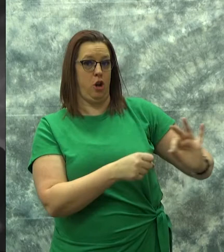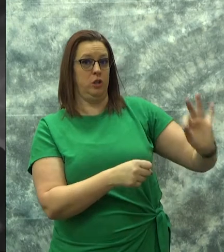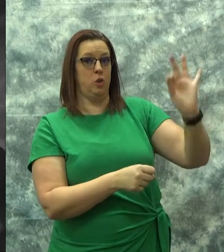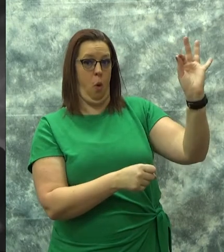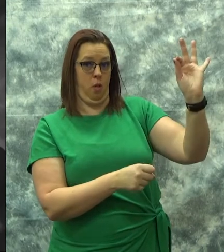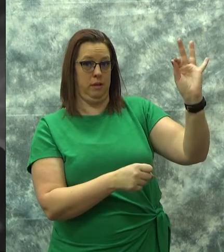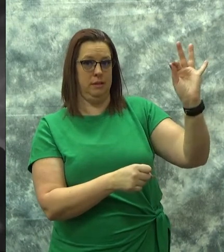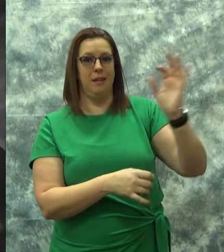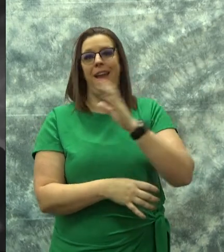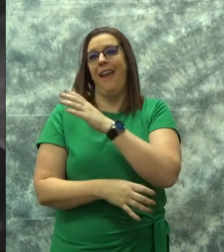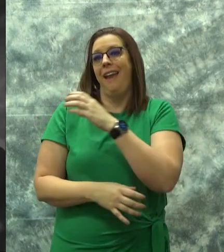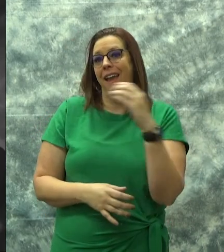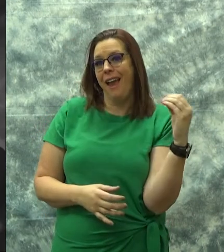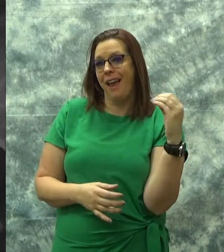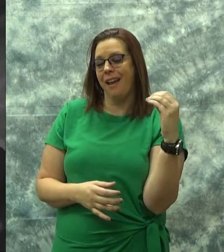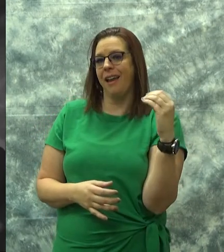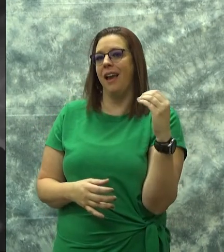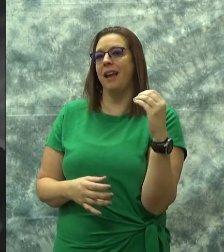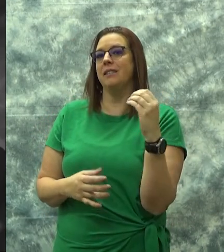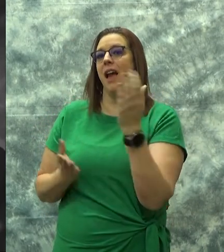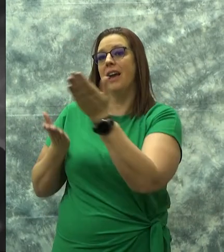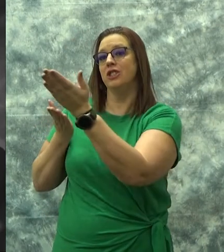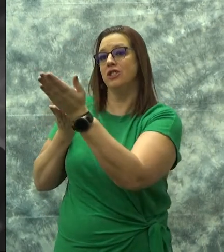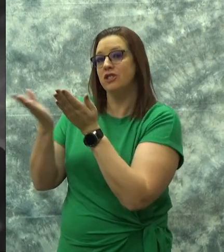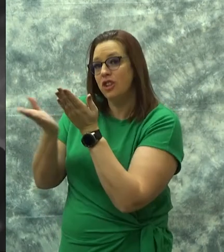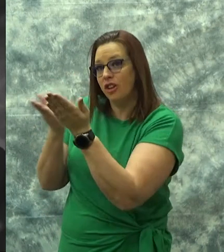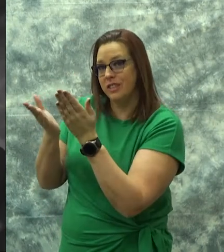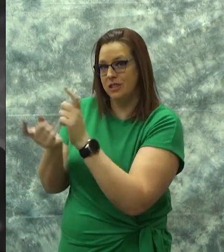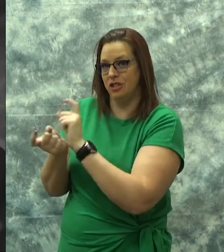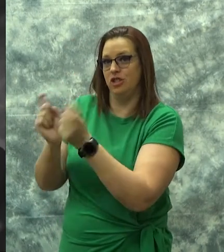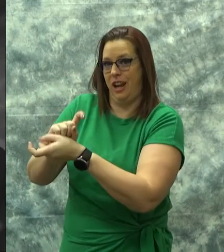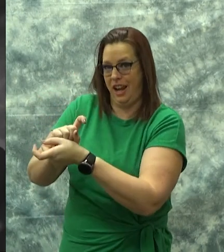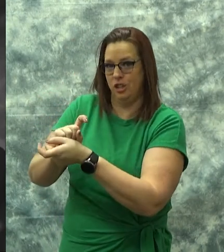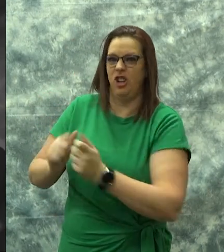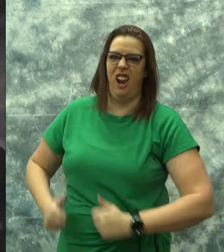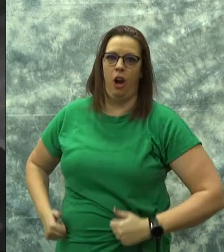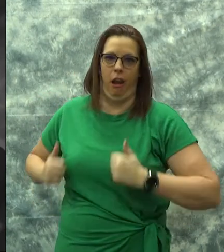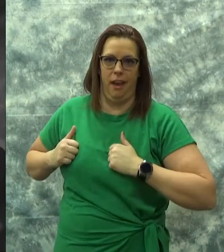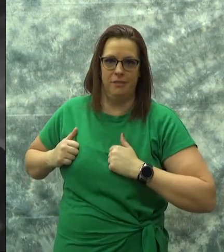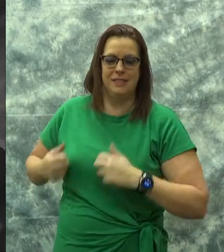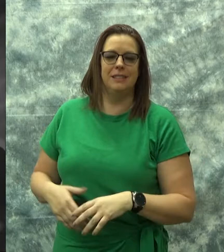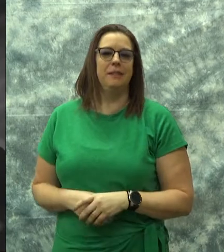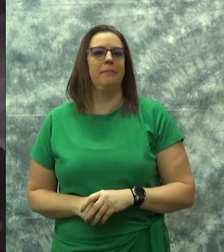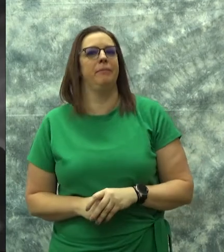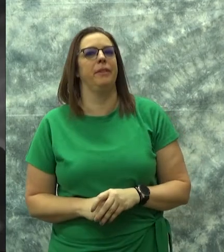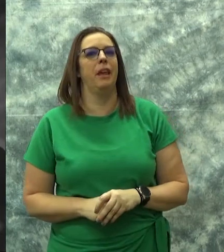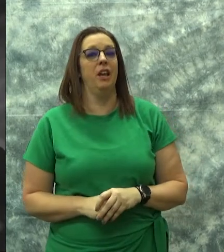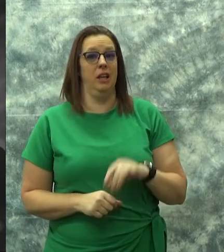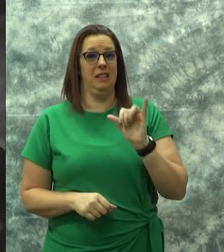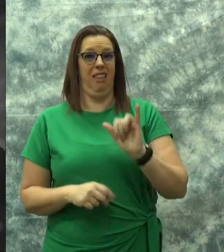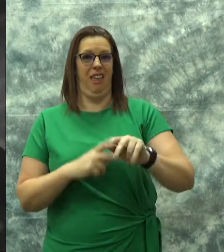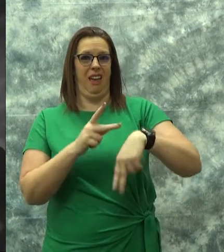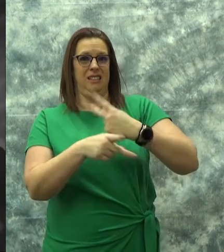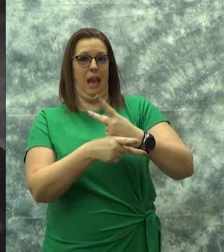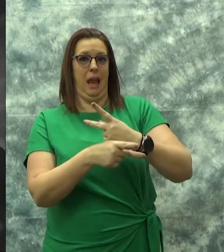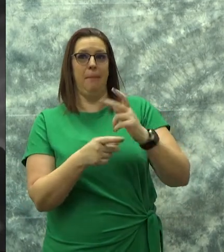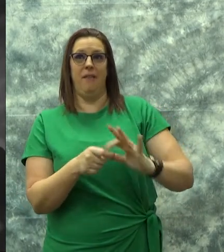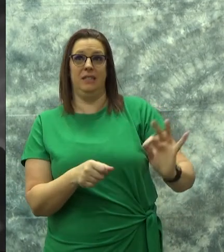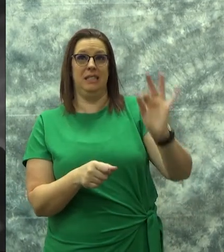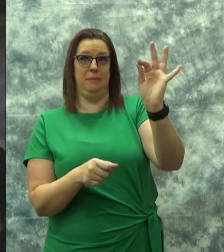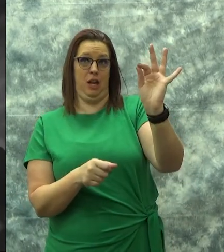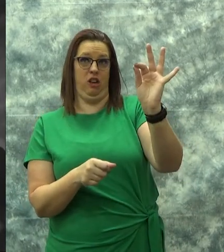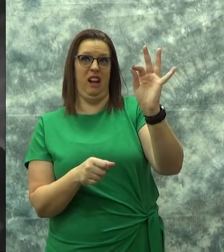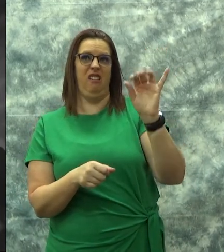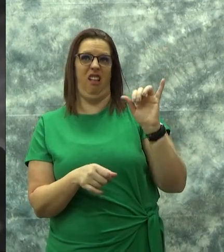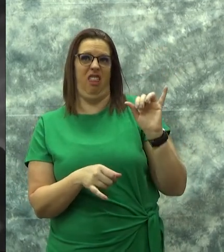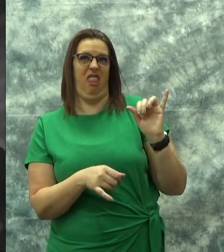souls as well as a quantitative change in our lives. It is this type of